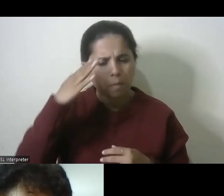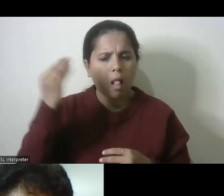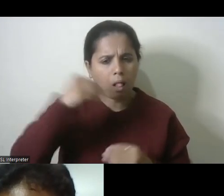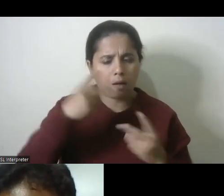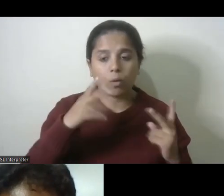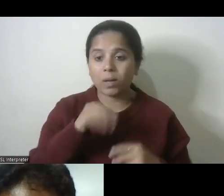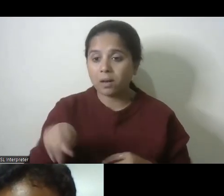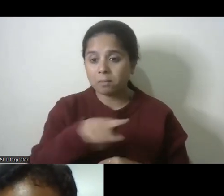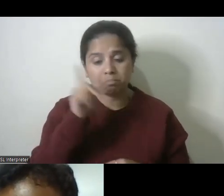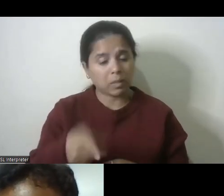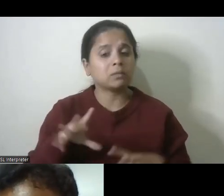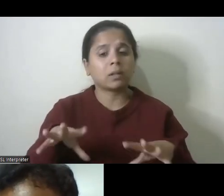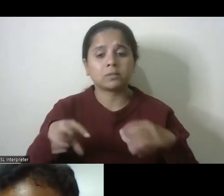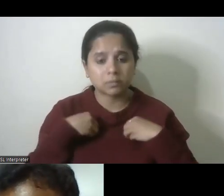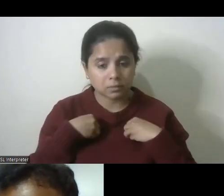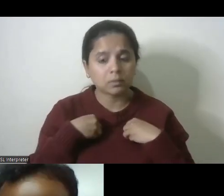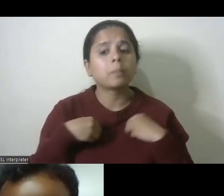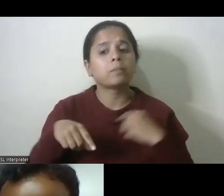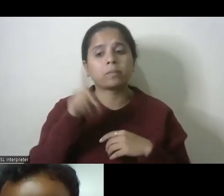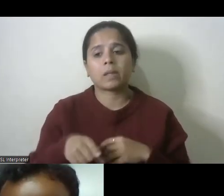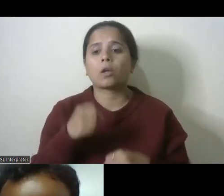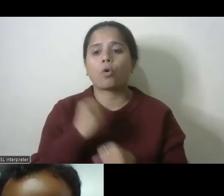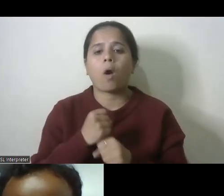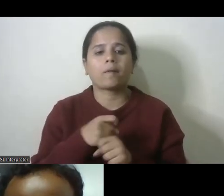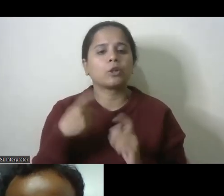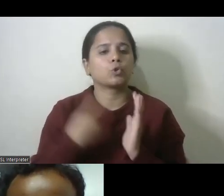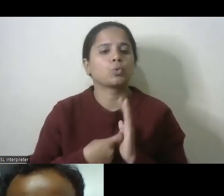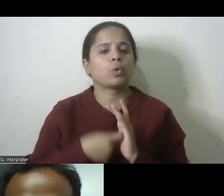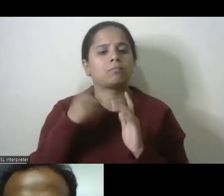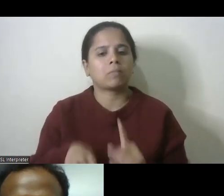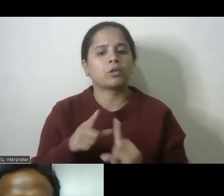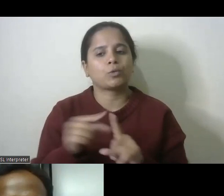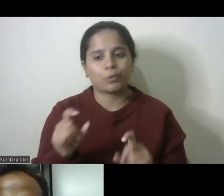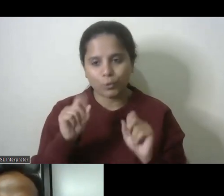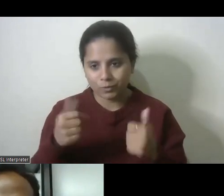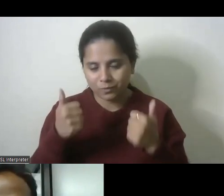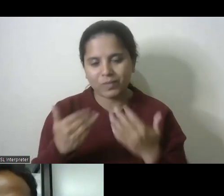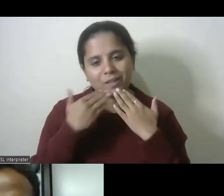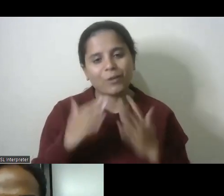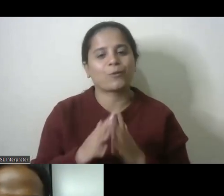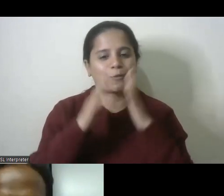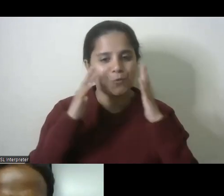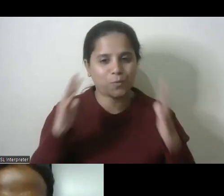one must accept it as a governing principle. Okay, thank you so much.